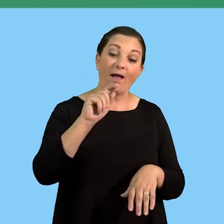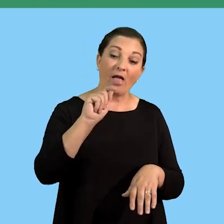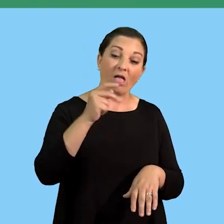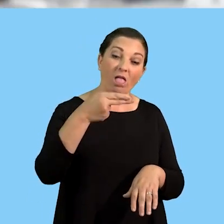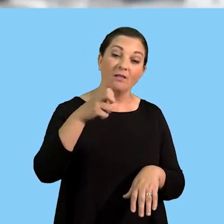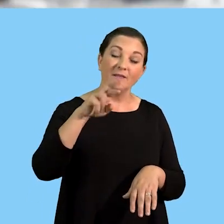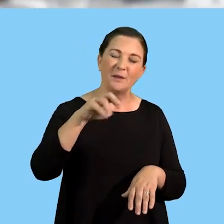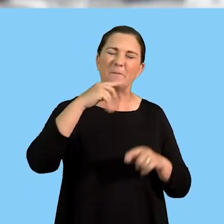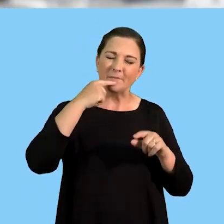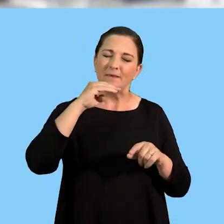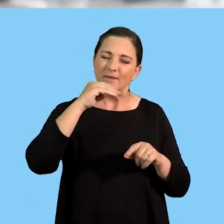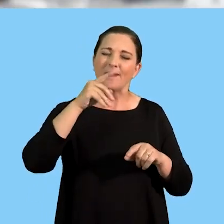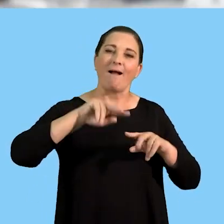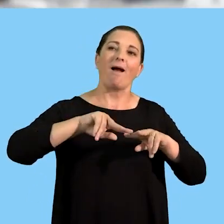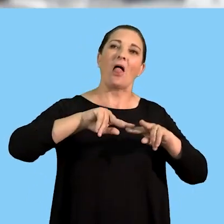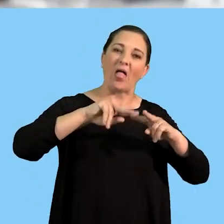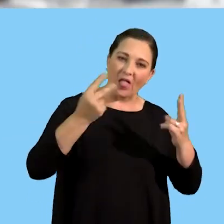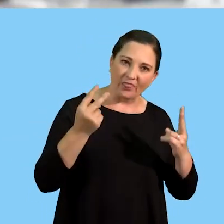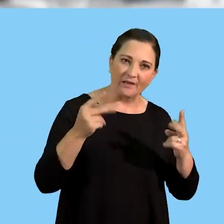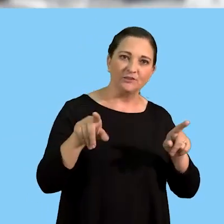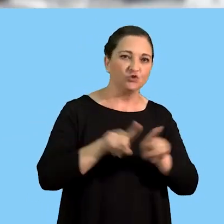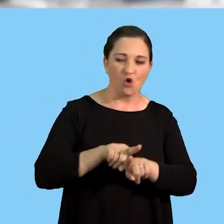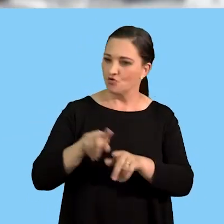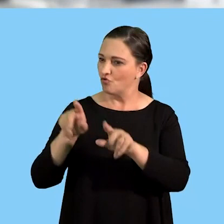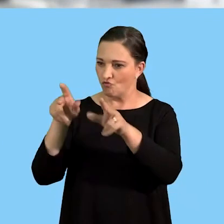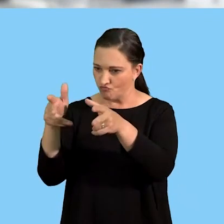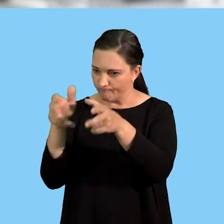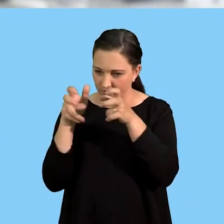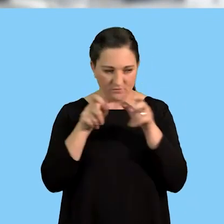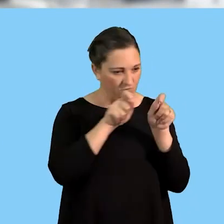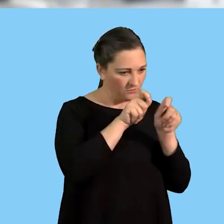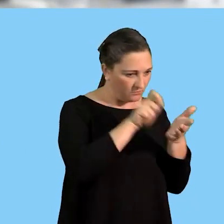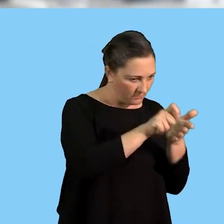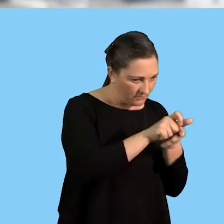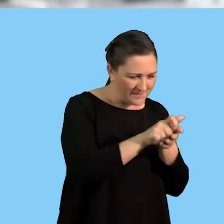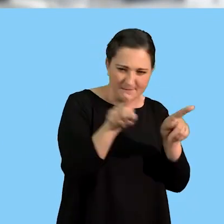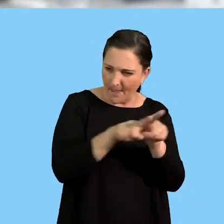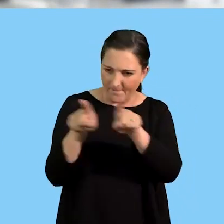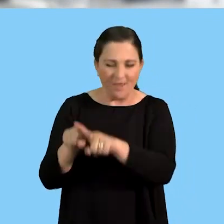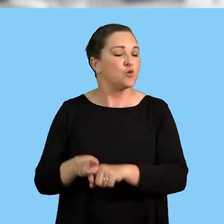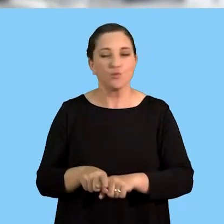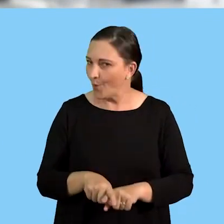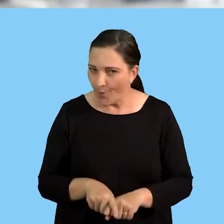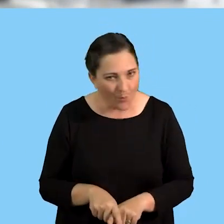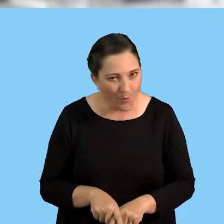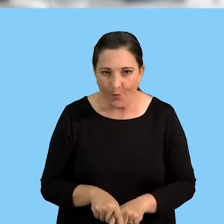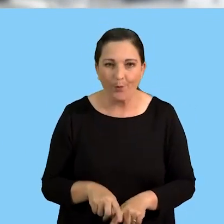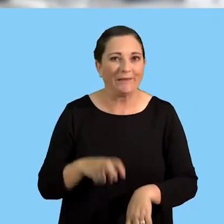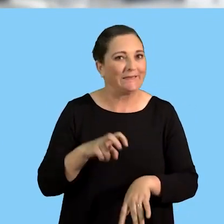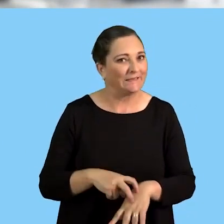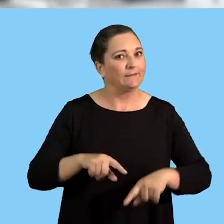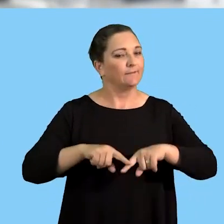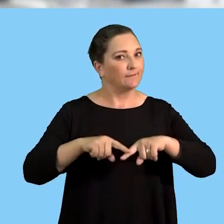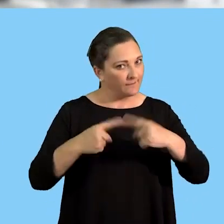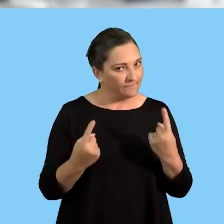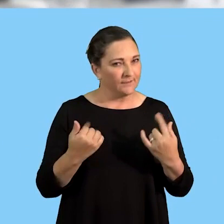must explain other roles, it simply means that we are not going to take the responses that have already been given to us